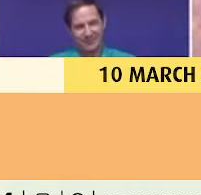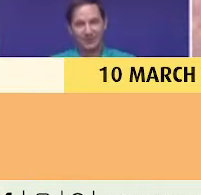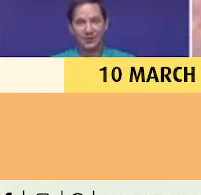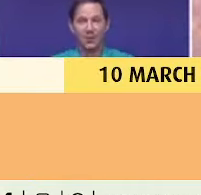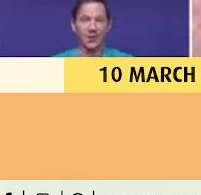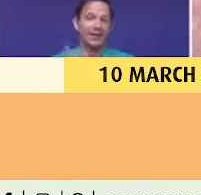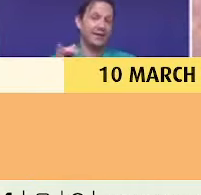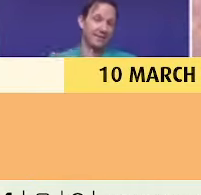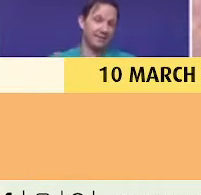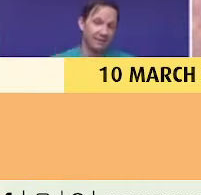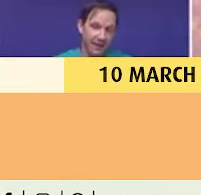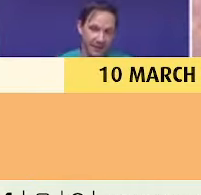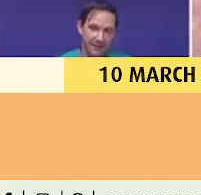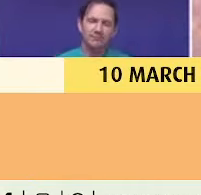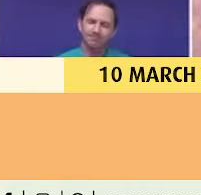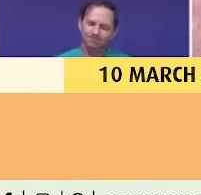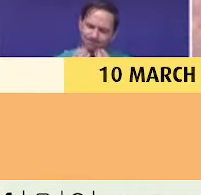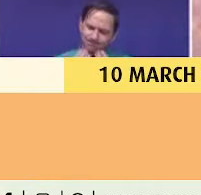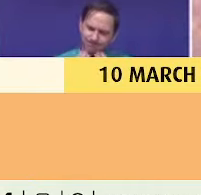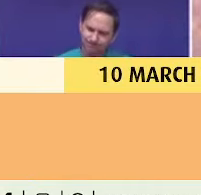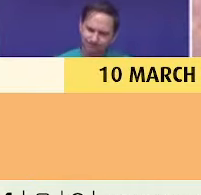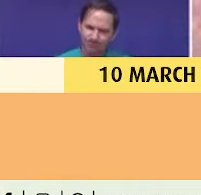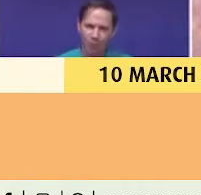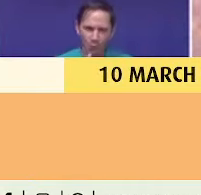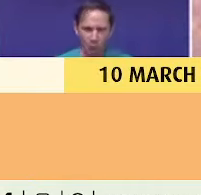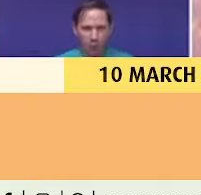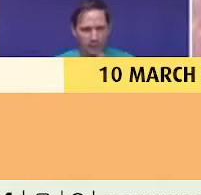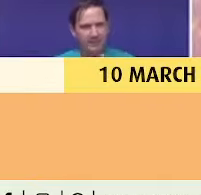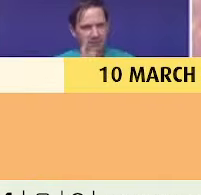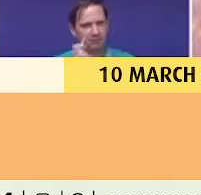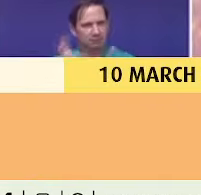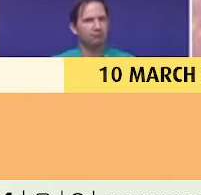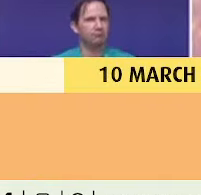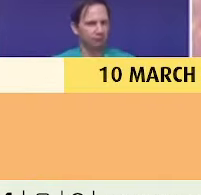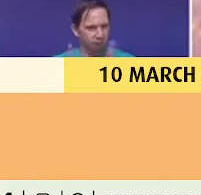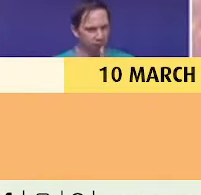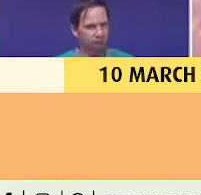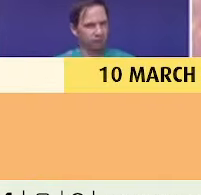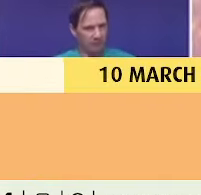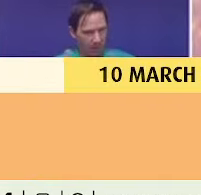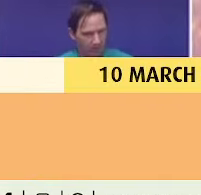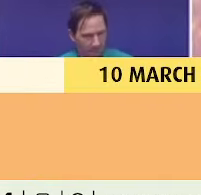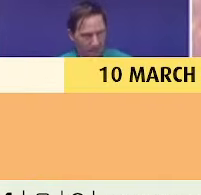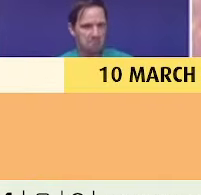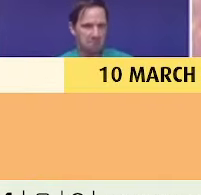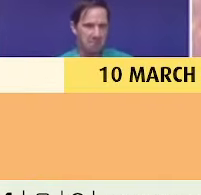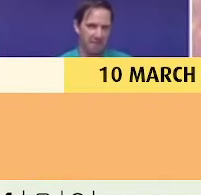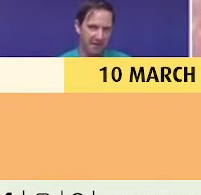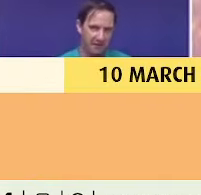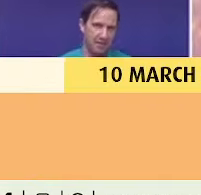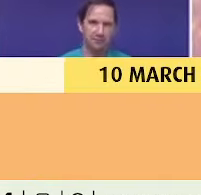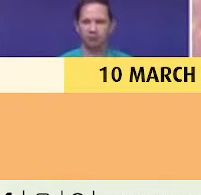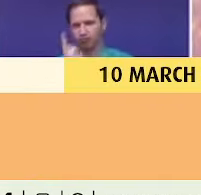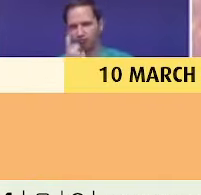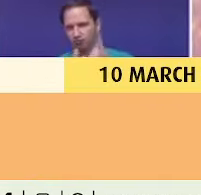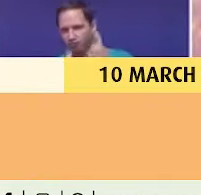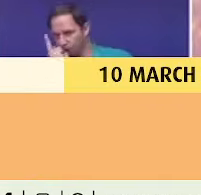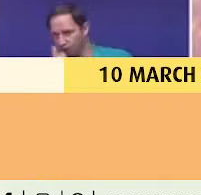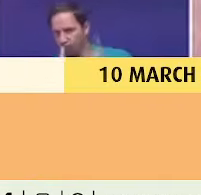invite you, we remain grateful to the fact that you are available to take